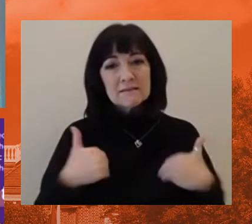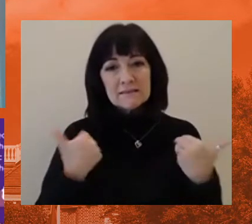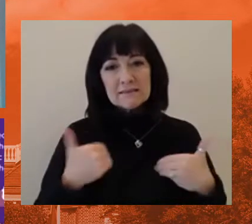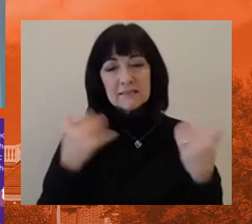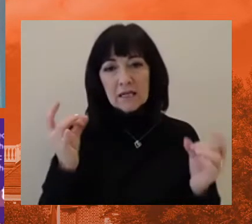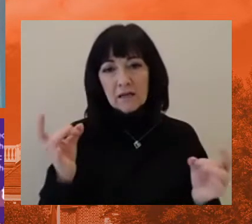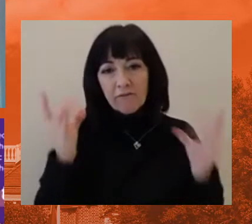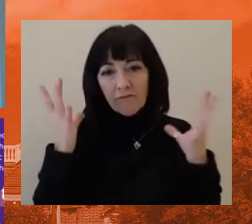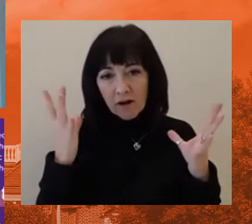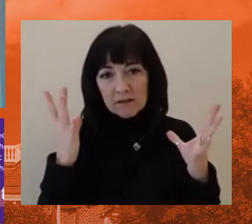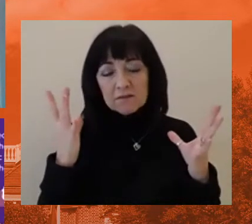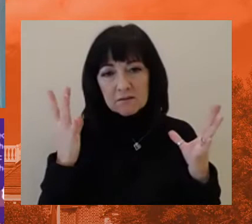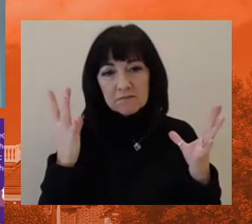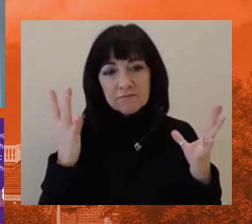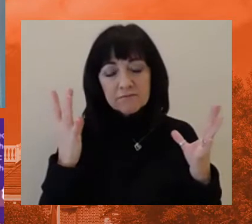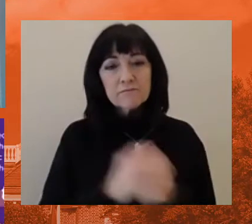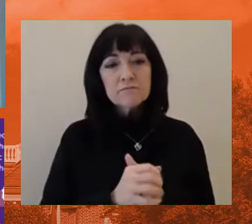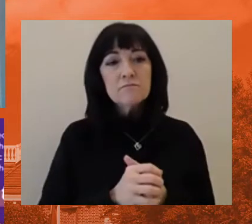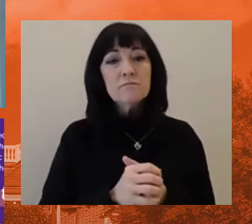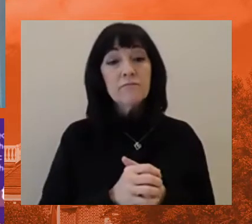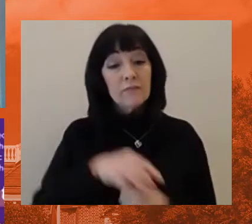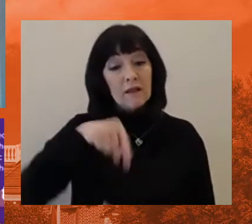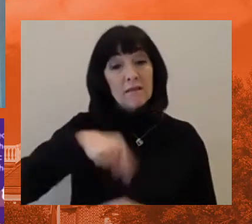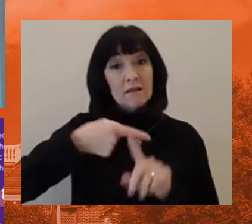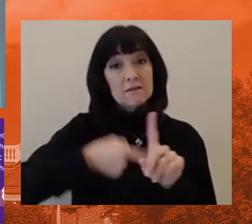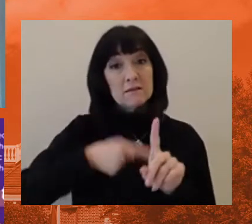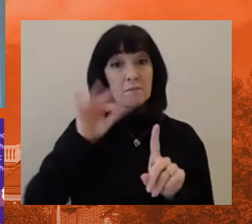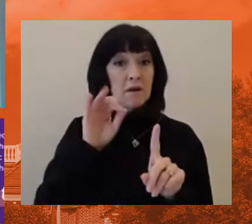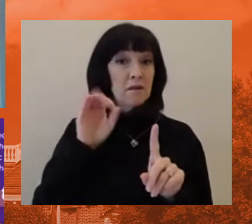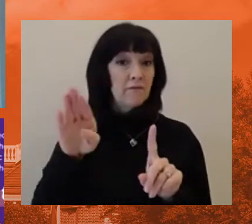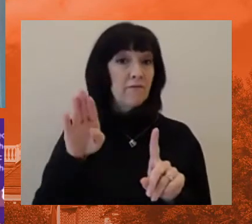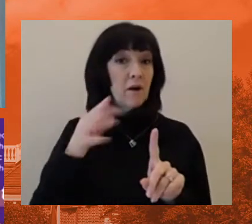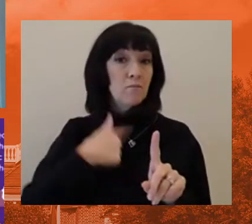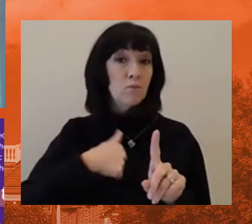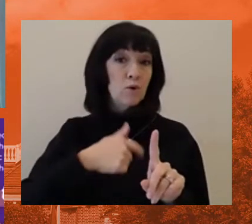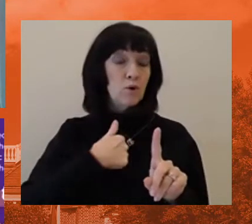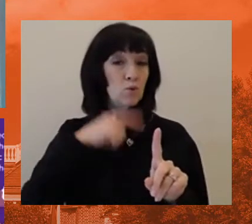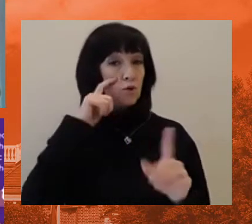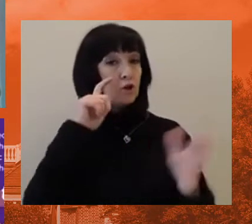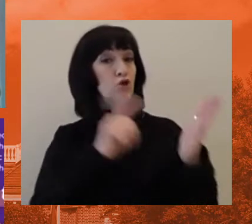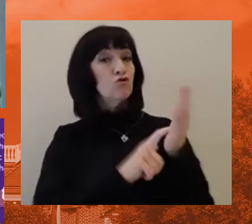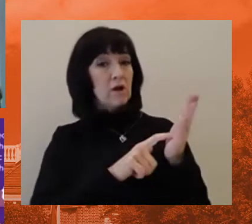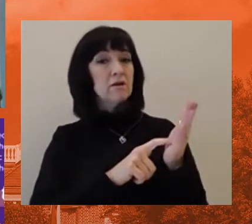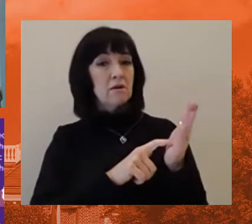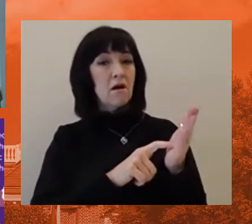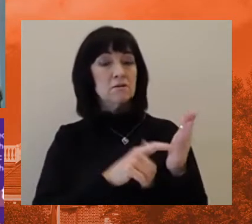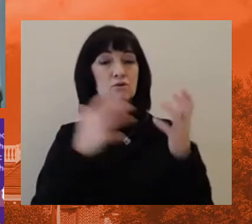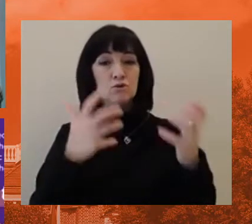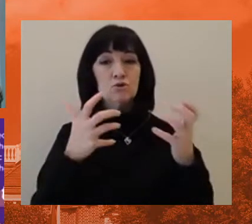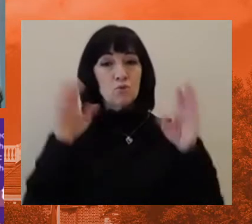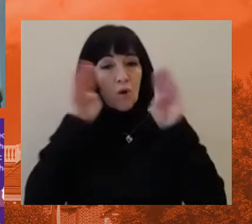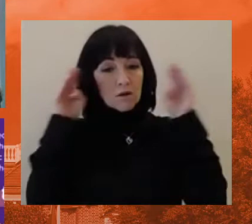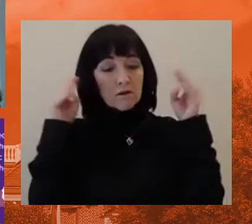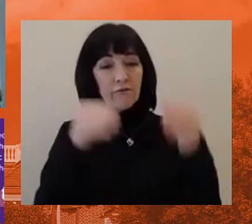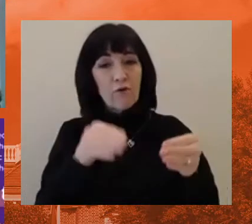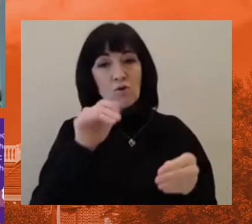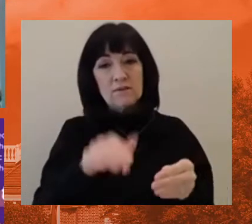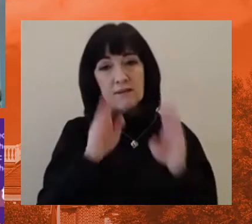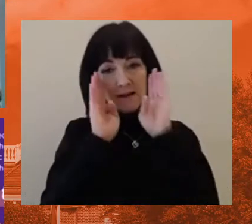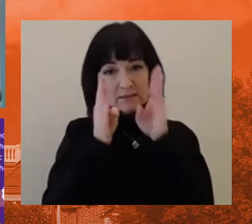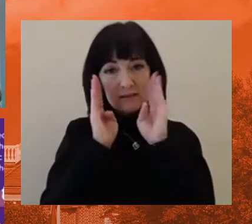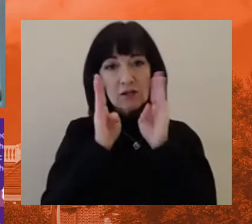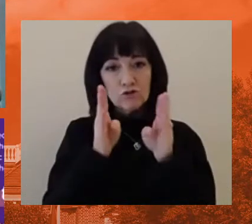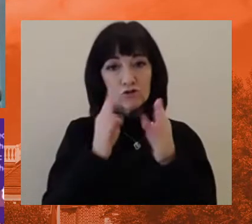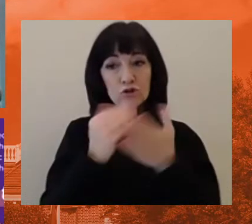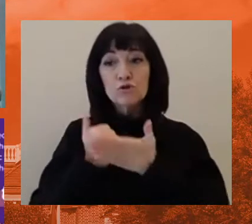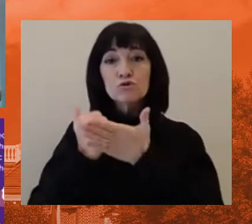this February is a month that we set aside to bring attention to all of these issues and to help